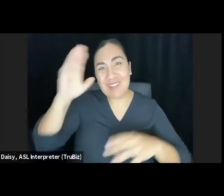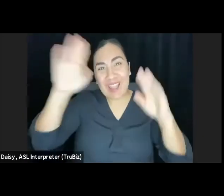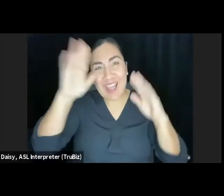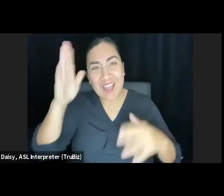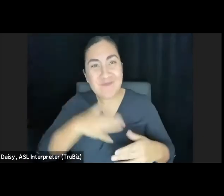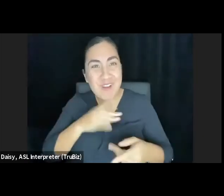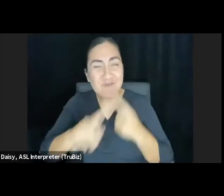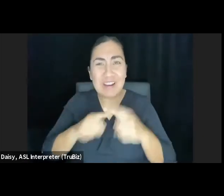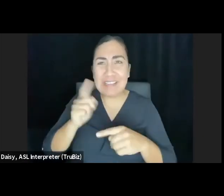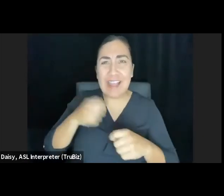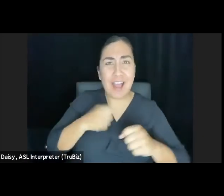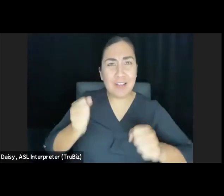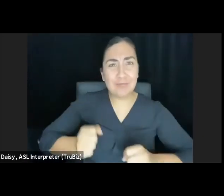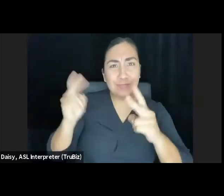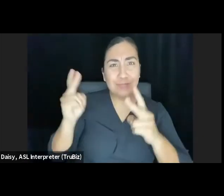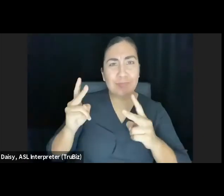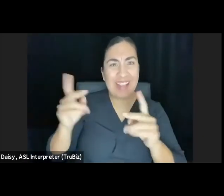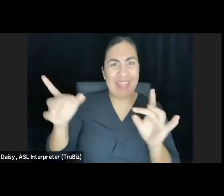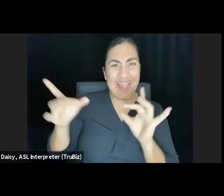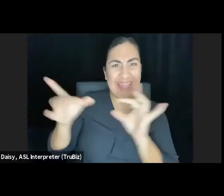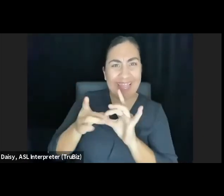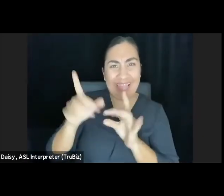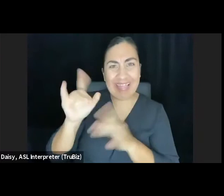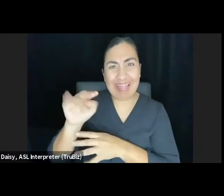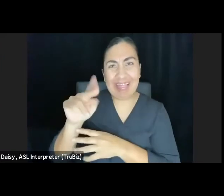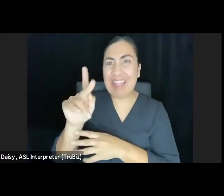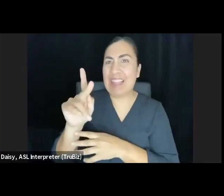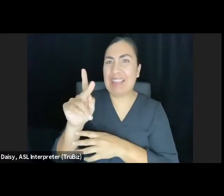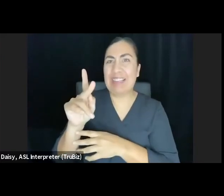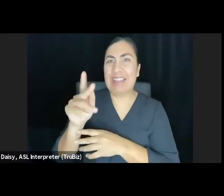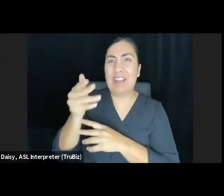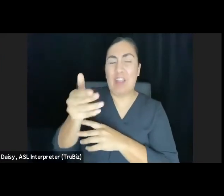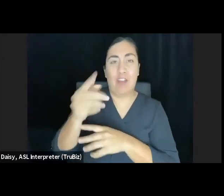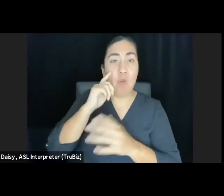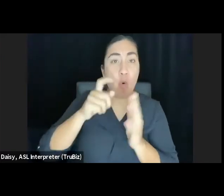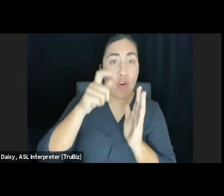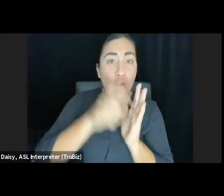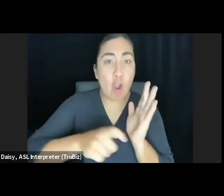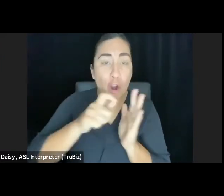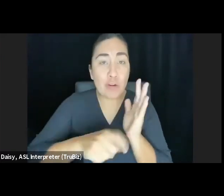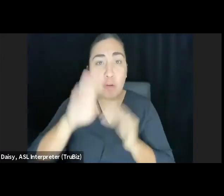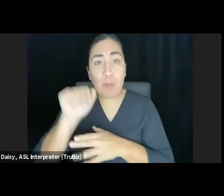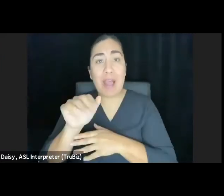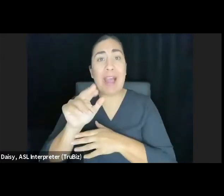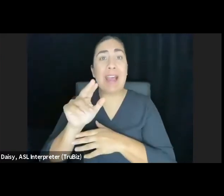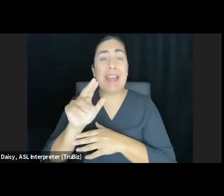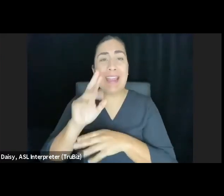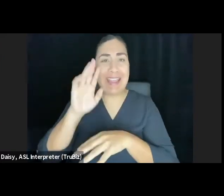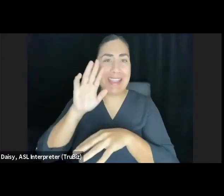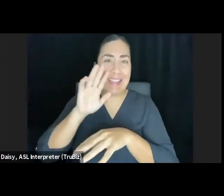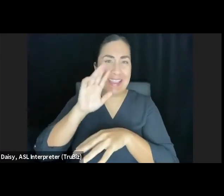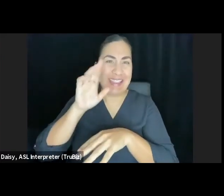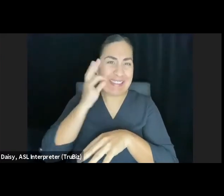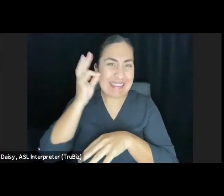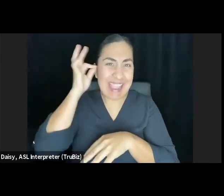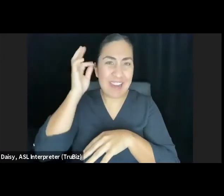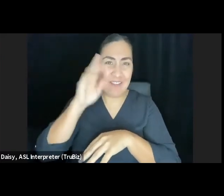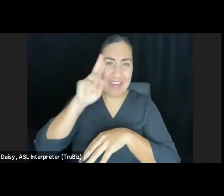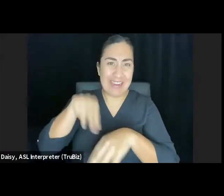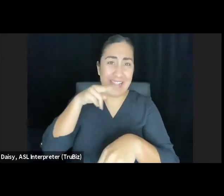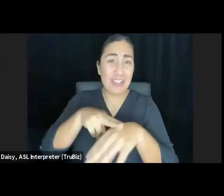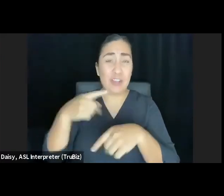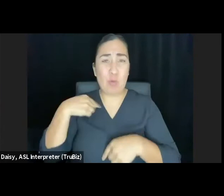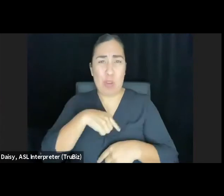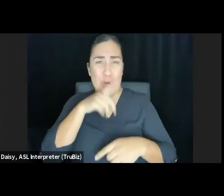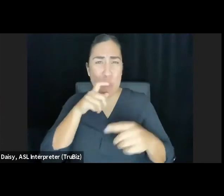link, to the article about Native Nation, because we're going to do something a little different. We were not going to talk that much about the